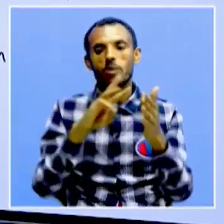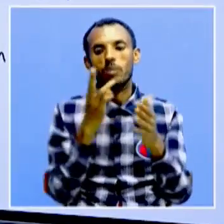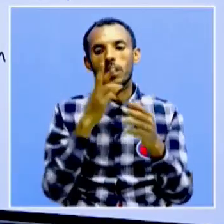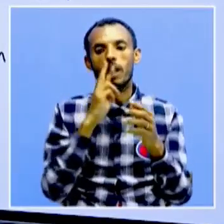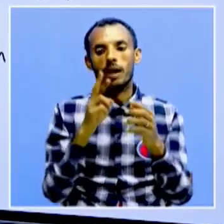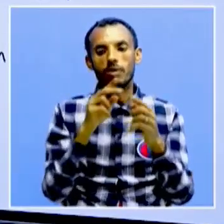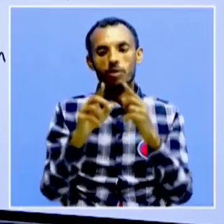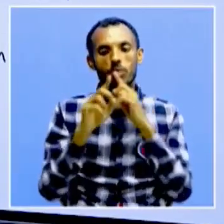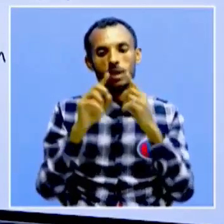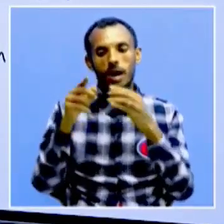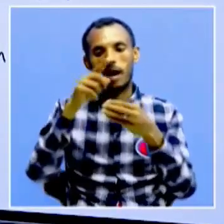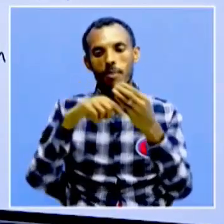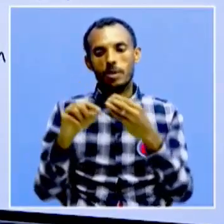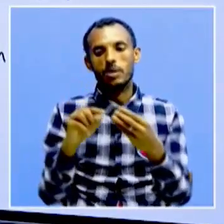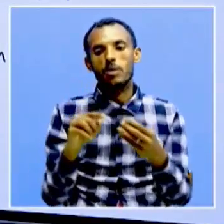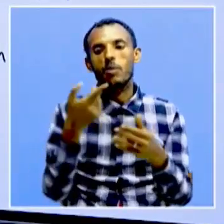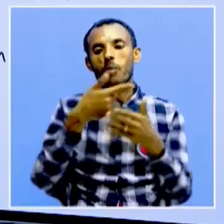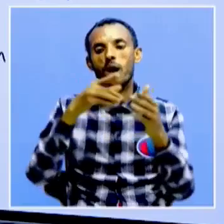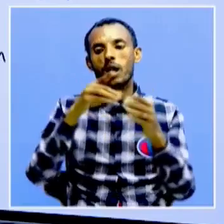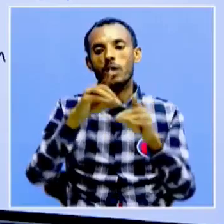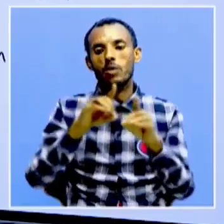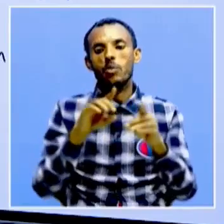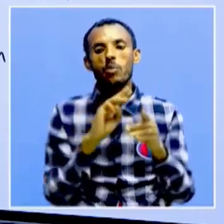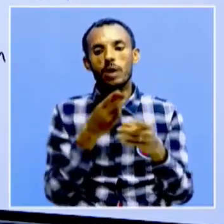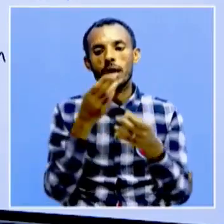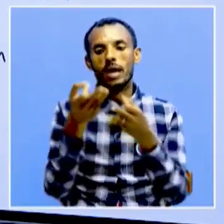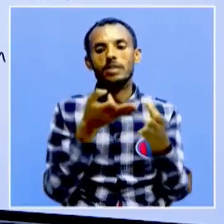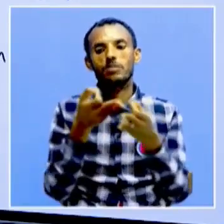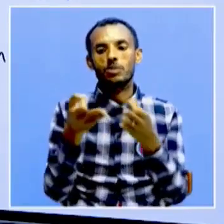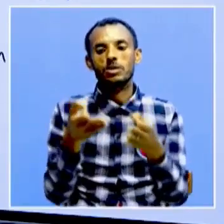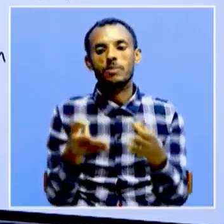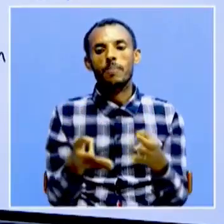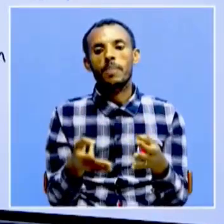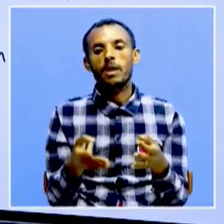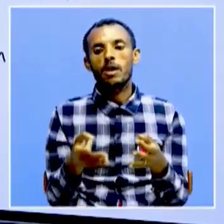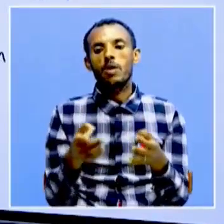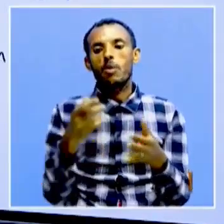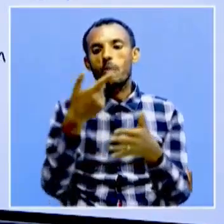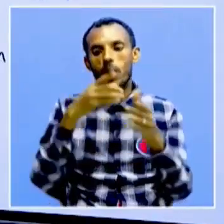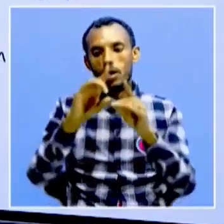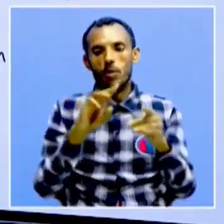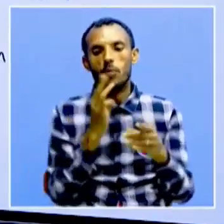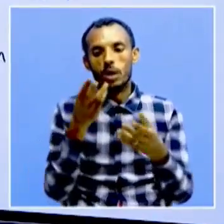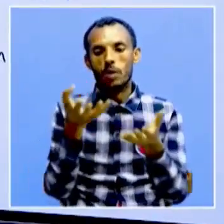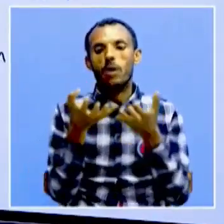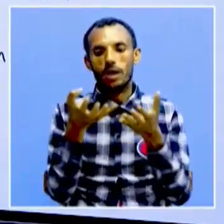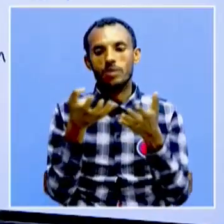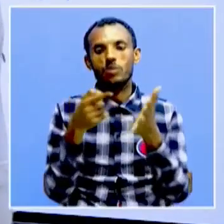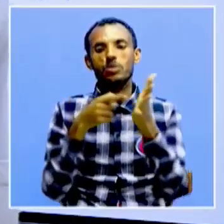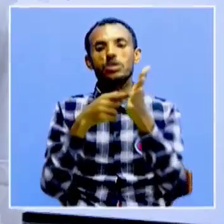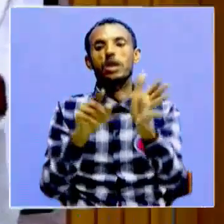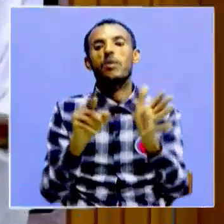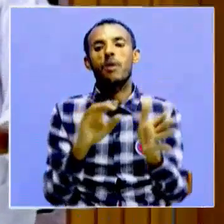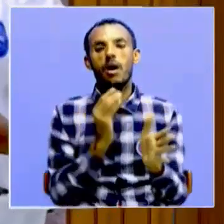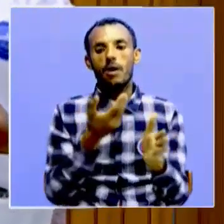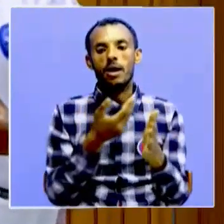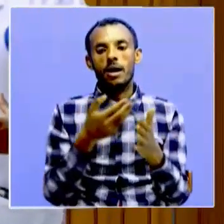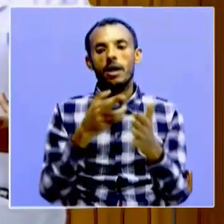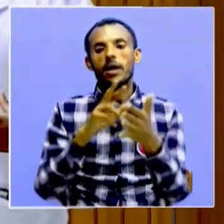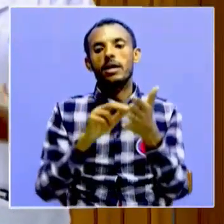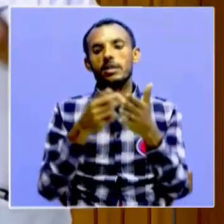What do we want to expose in our paragraph? What do we want to show our readers in our